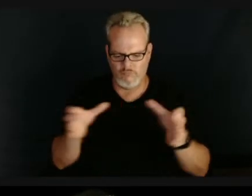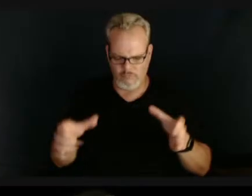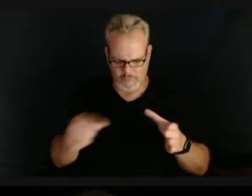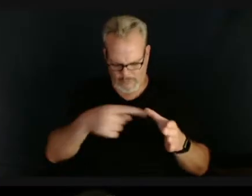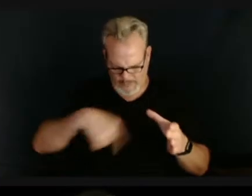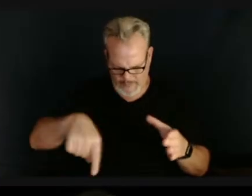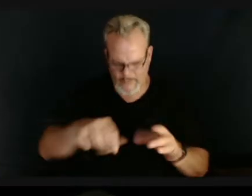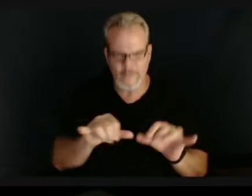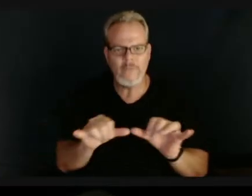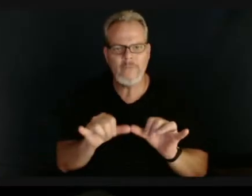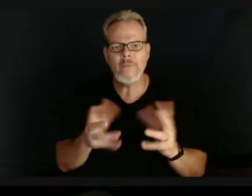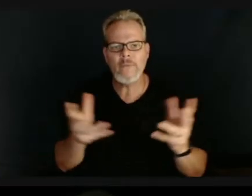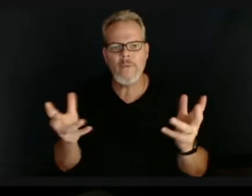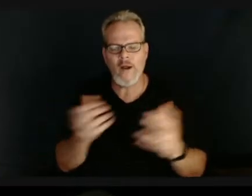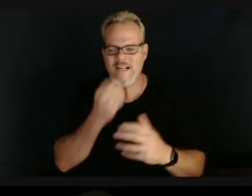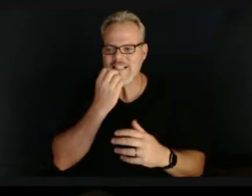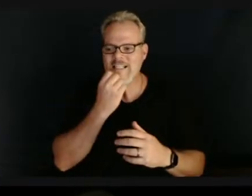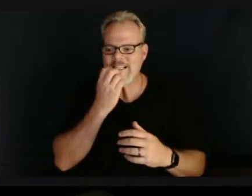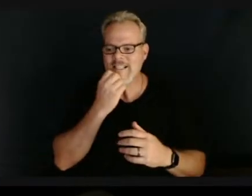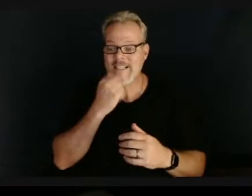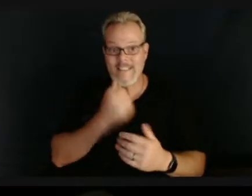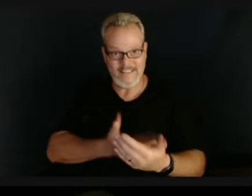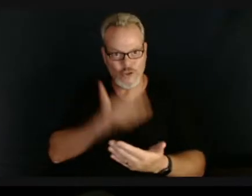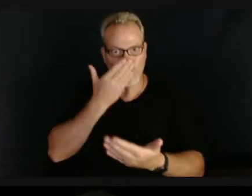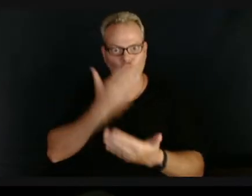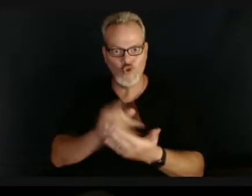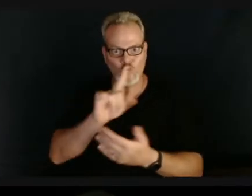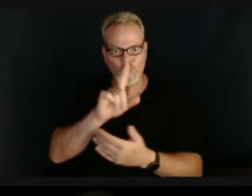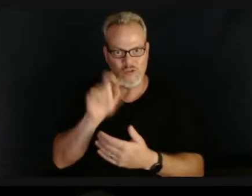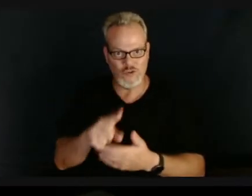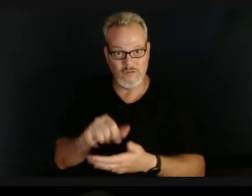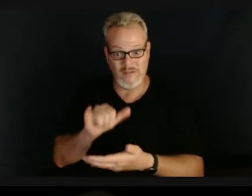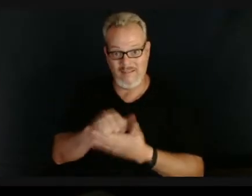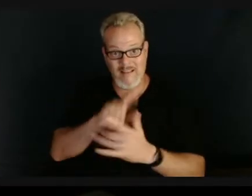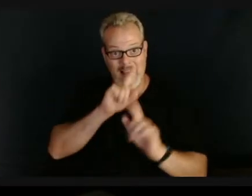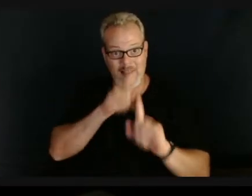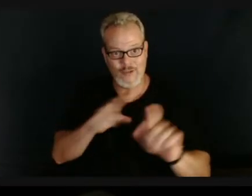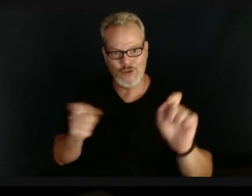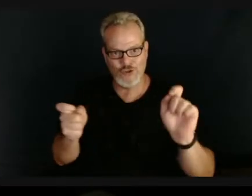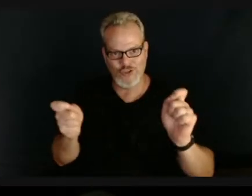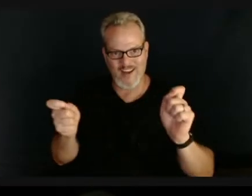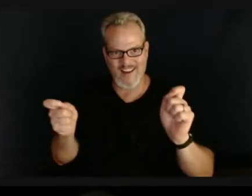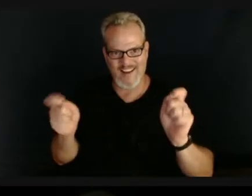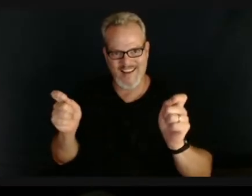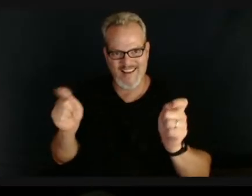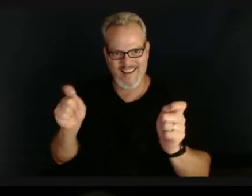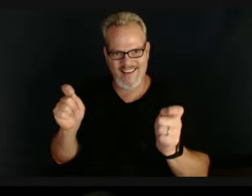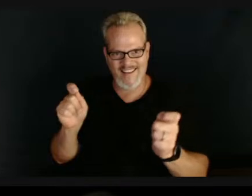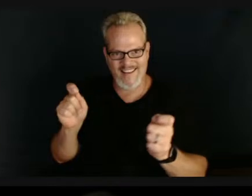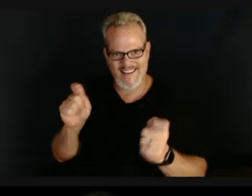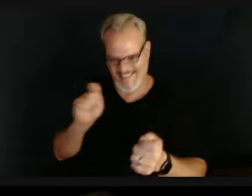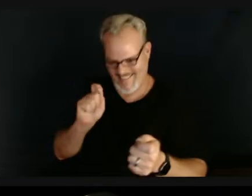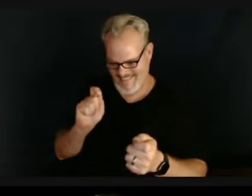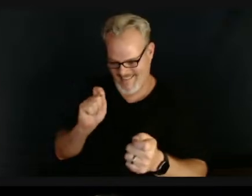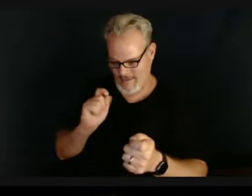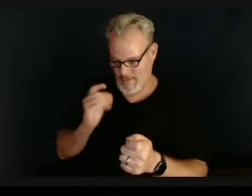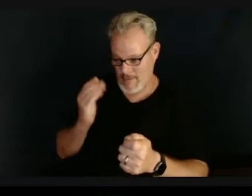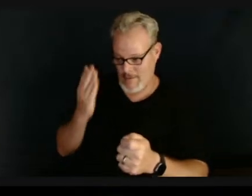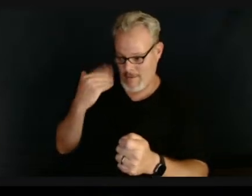That's a great question as well. I think it's maybe changing a lot, right? From those previous estimates that we just gave you guys from